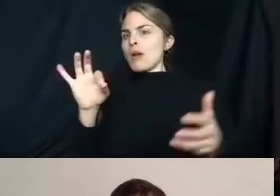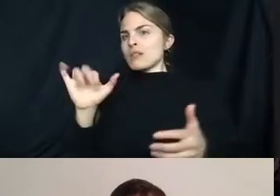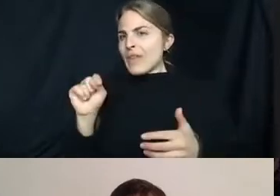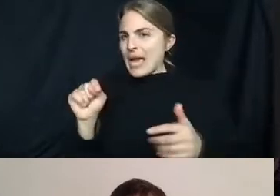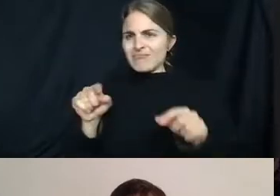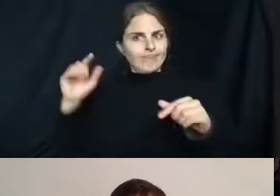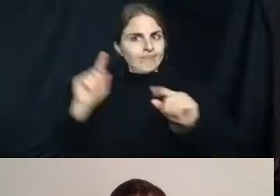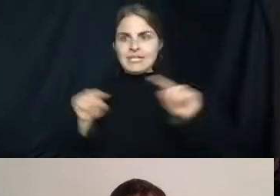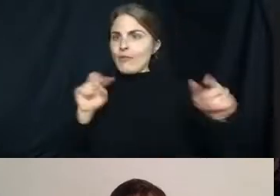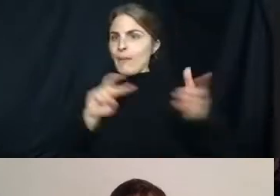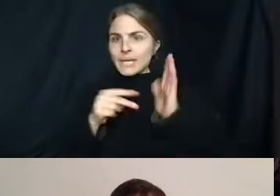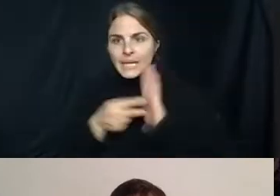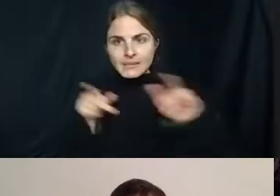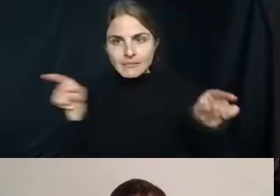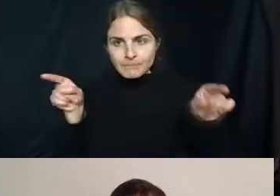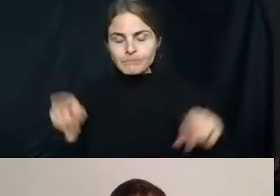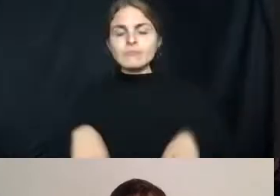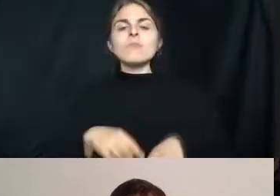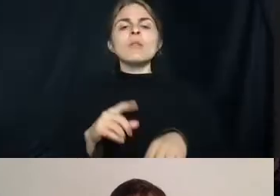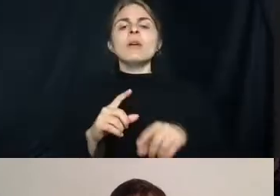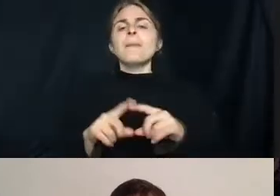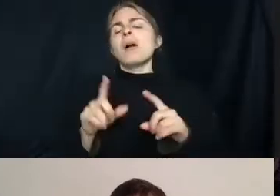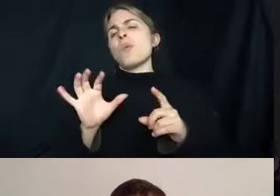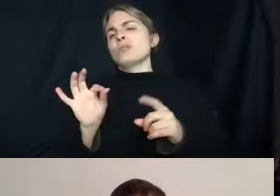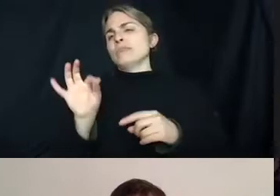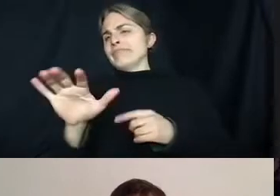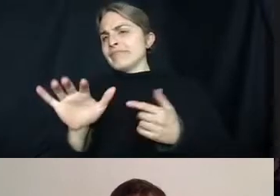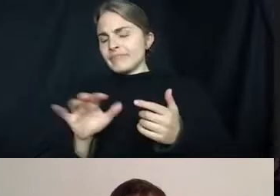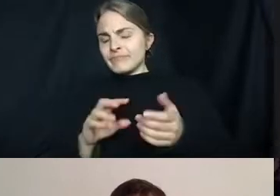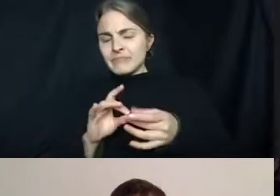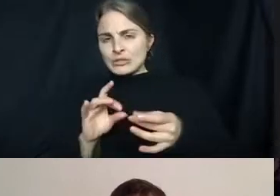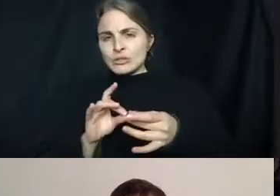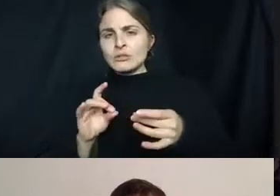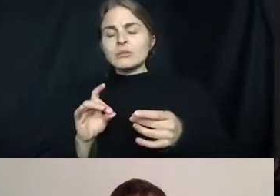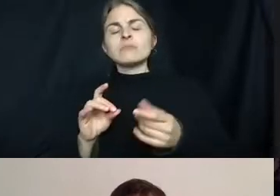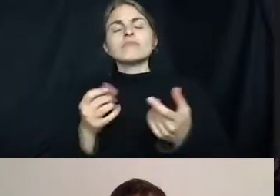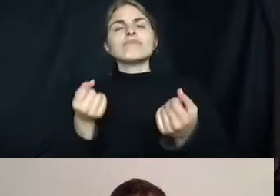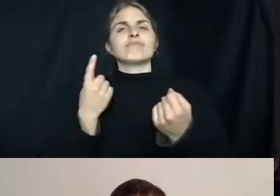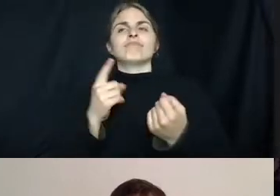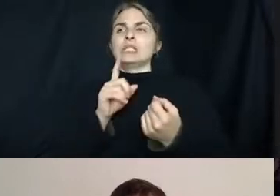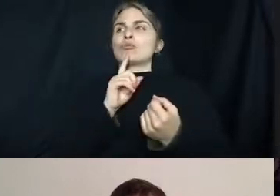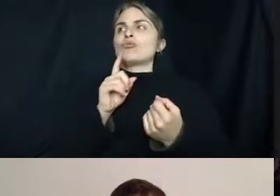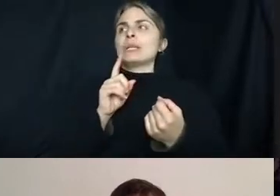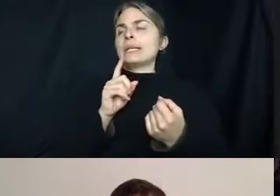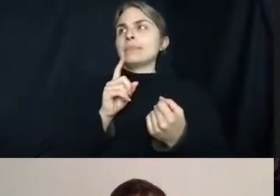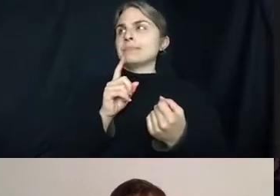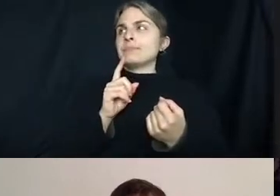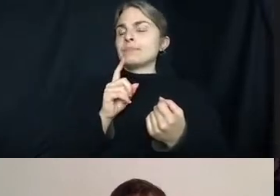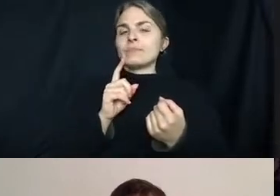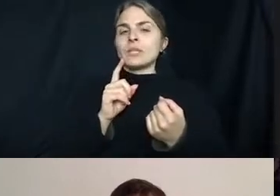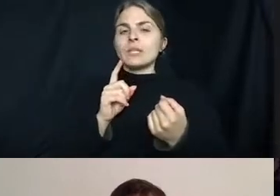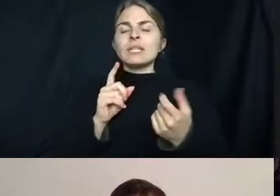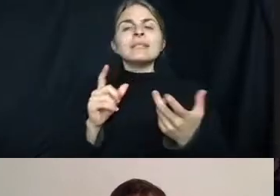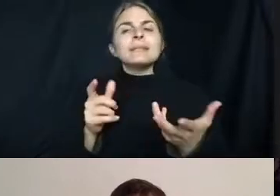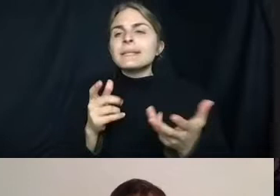many different ideas. But something I just like to highlight is that it is really different from maybe like discomfort that